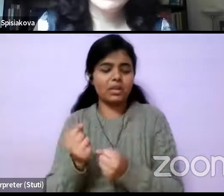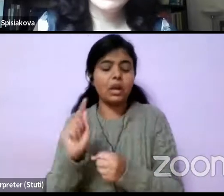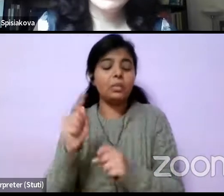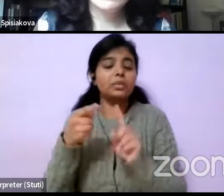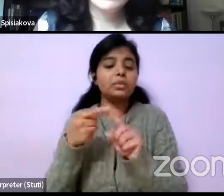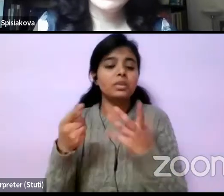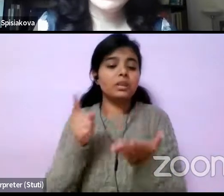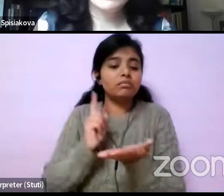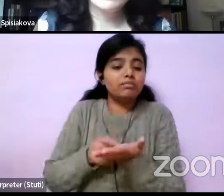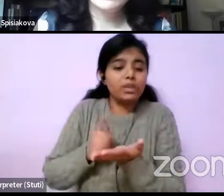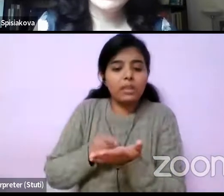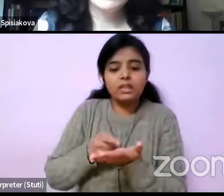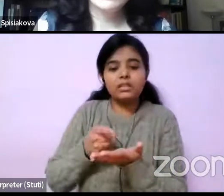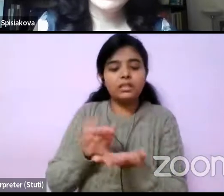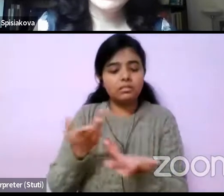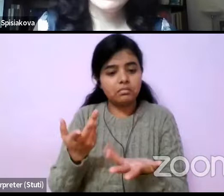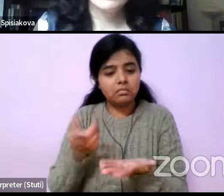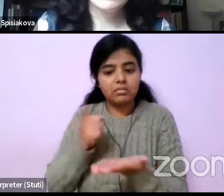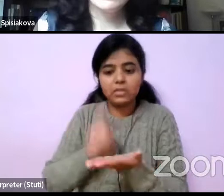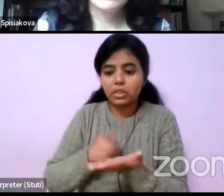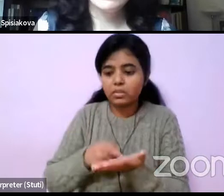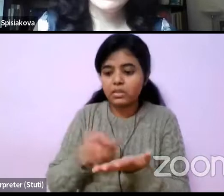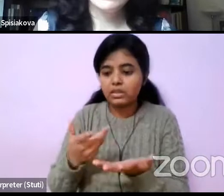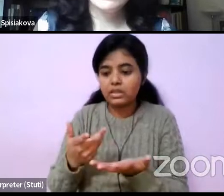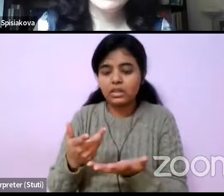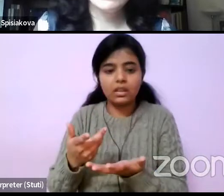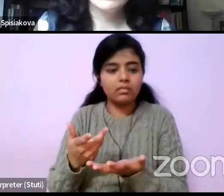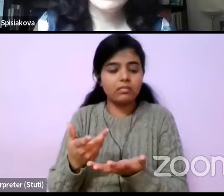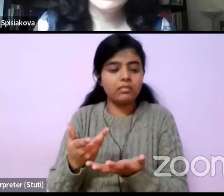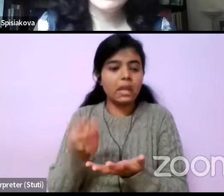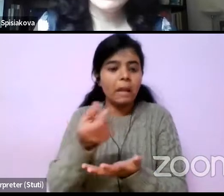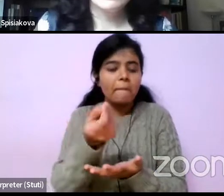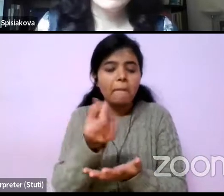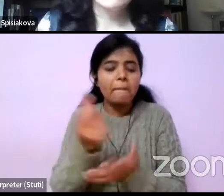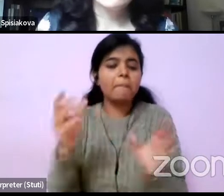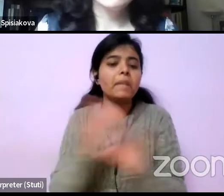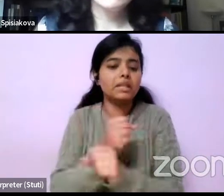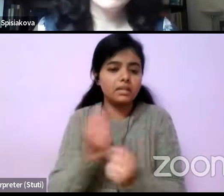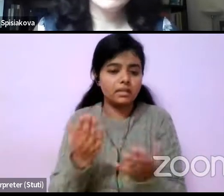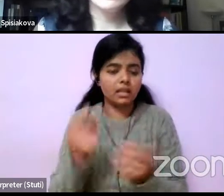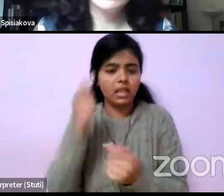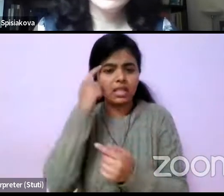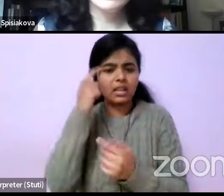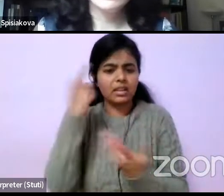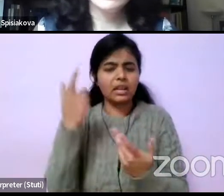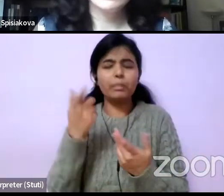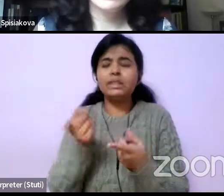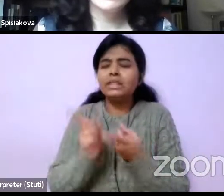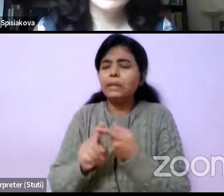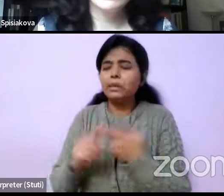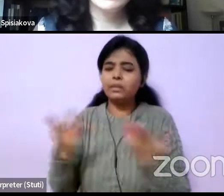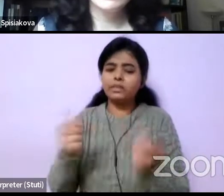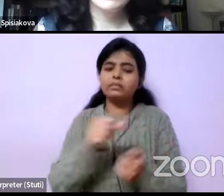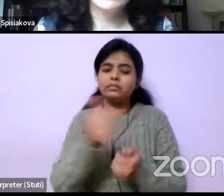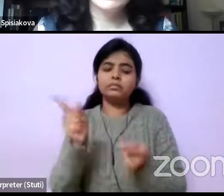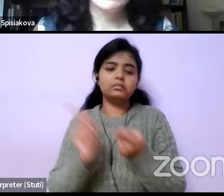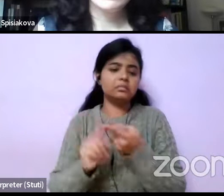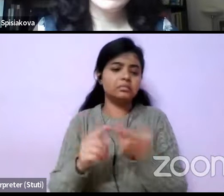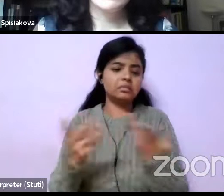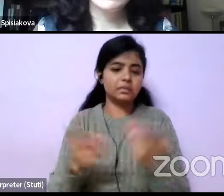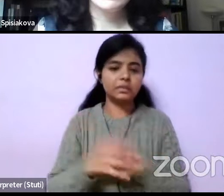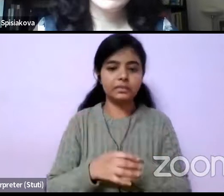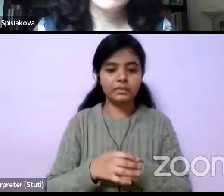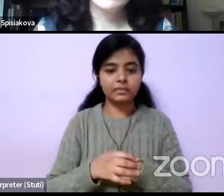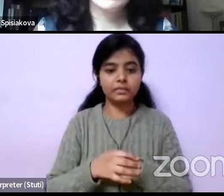demands will be in a way lost in the other things, because they think that but what is happening, in other words, is that